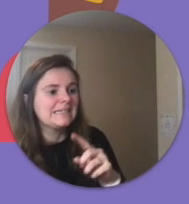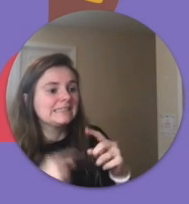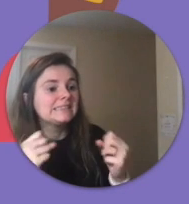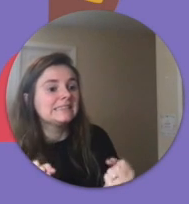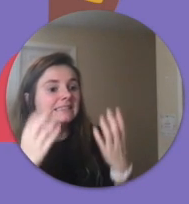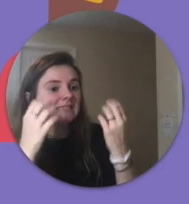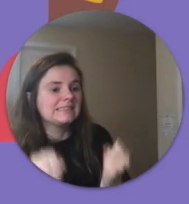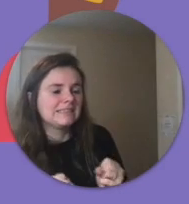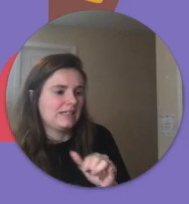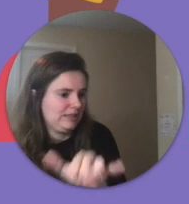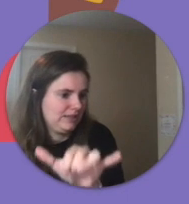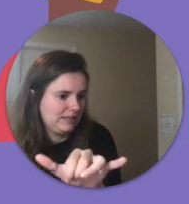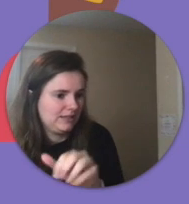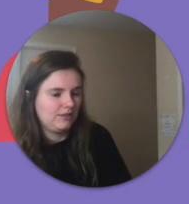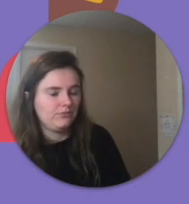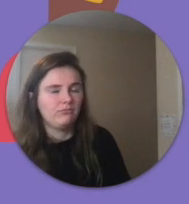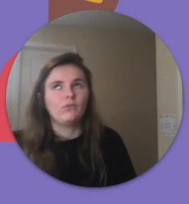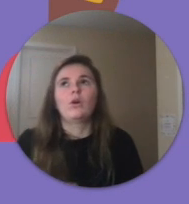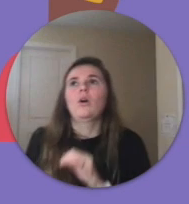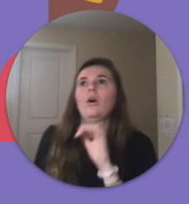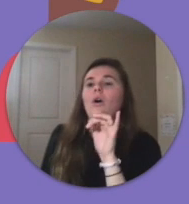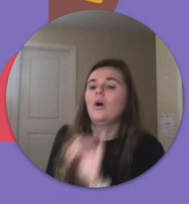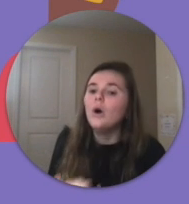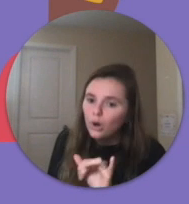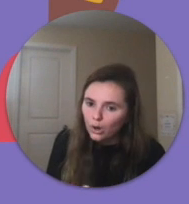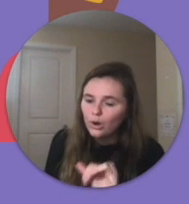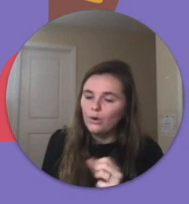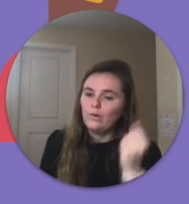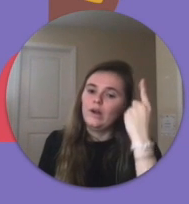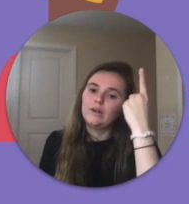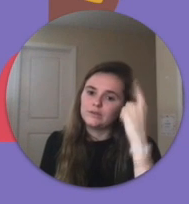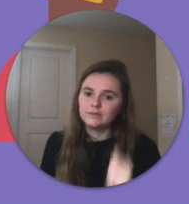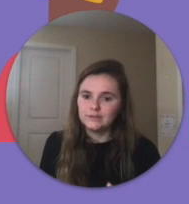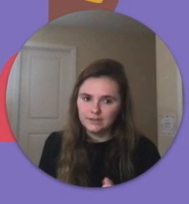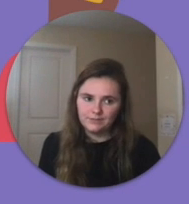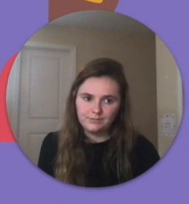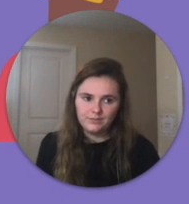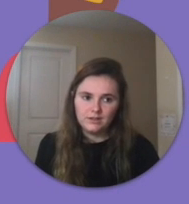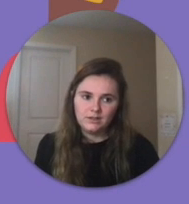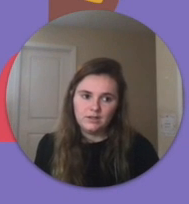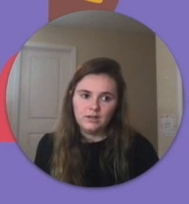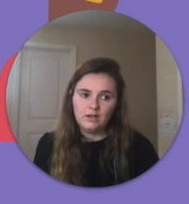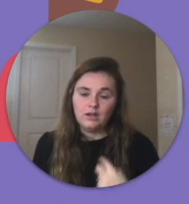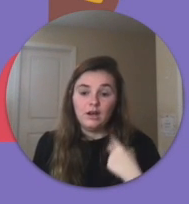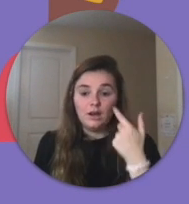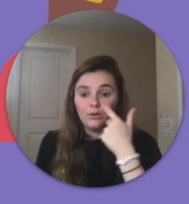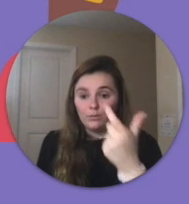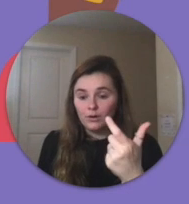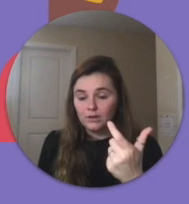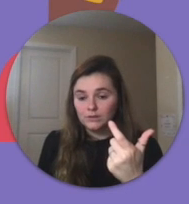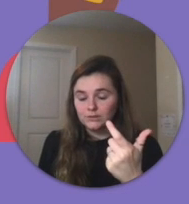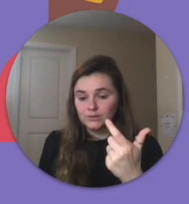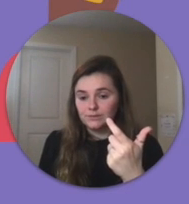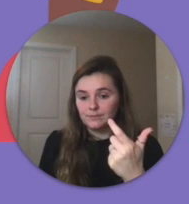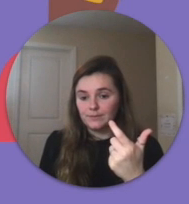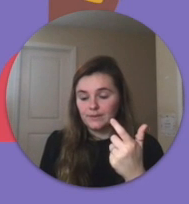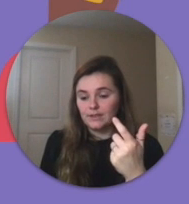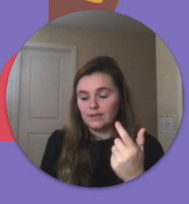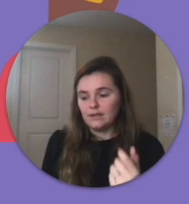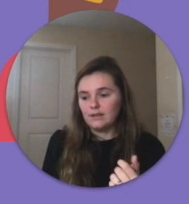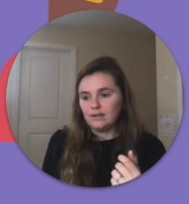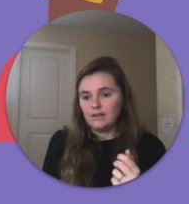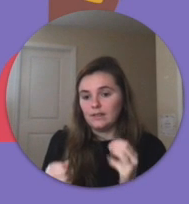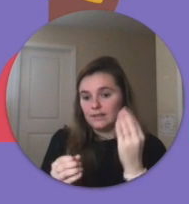me. They explained the signs and then I understood what they were. So when I watched the